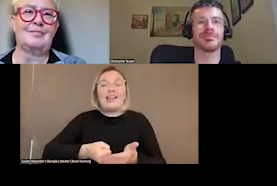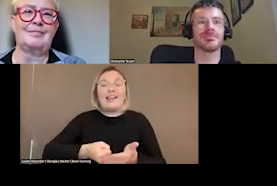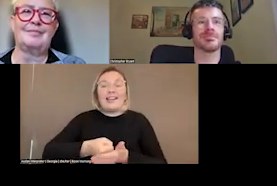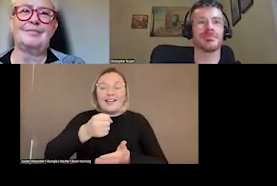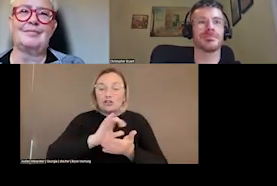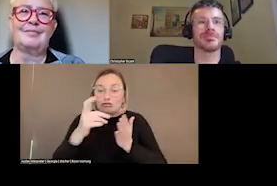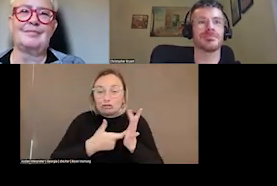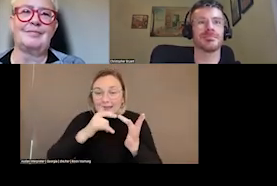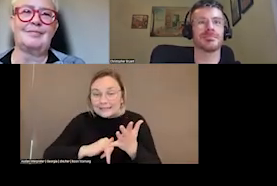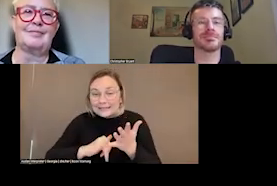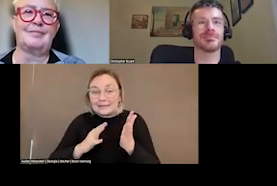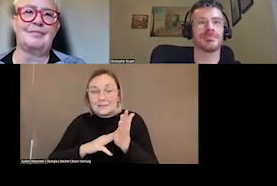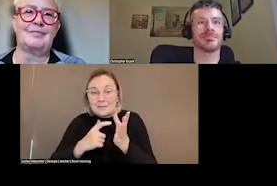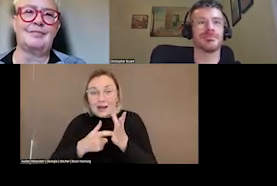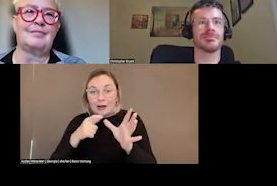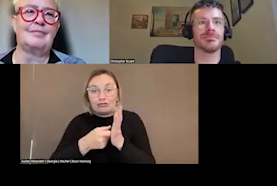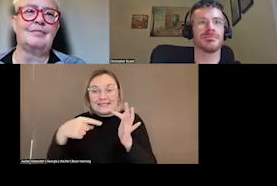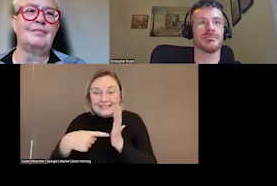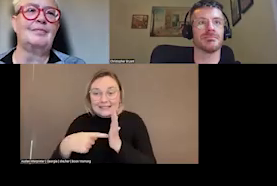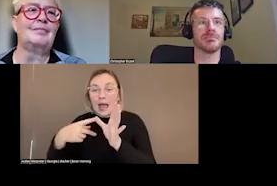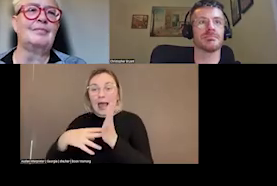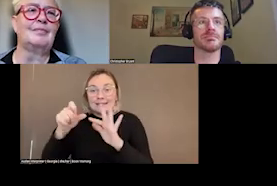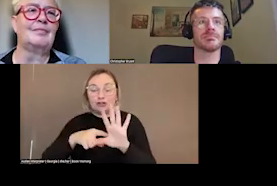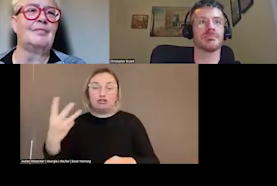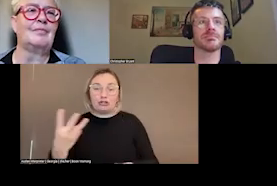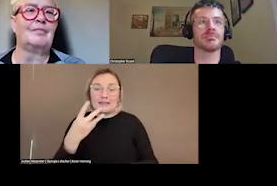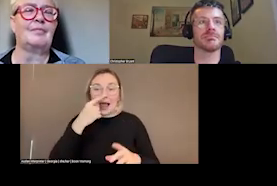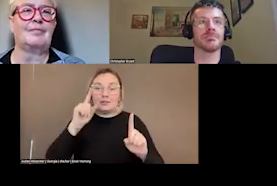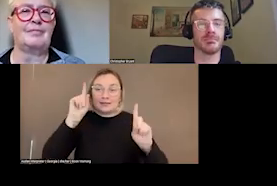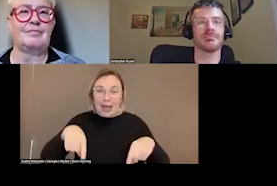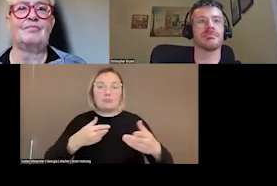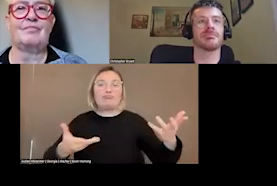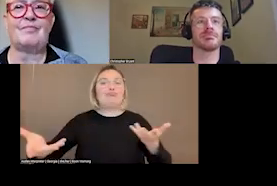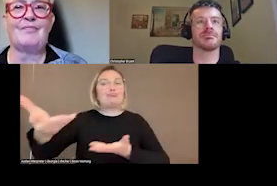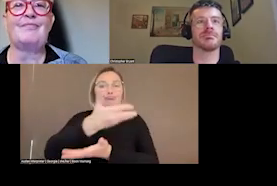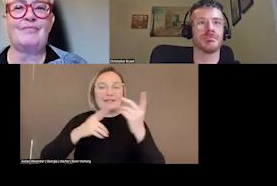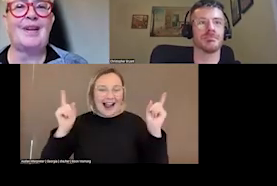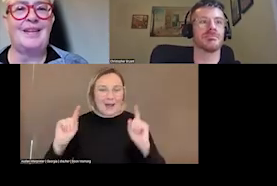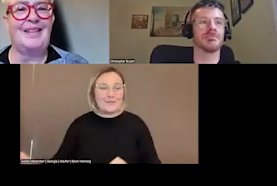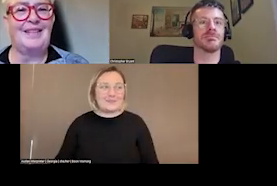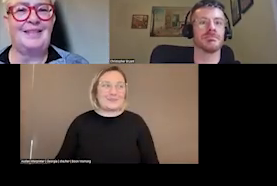Chris, Margaret, and Andy to kick off a conversation.